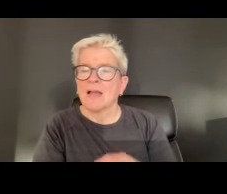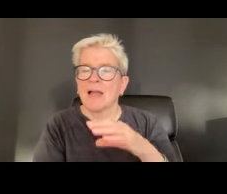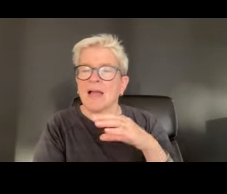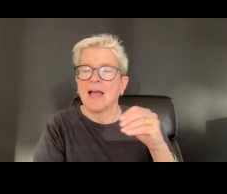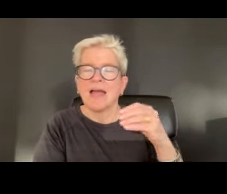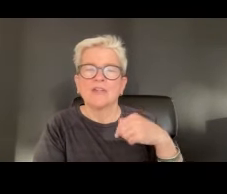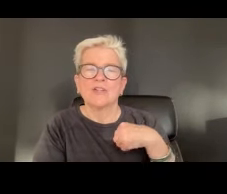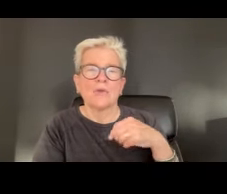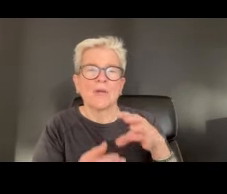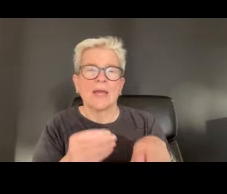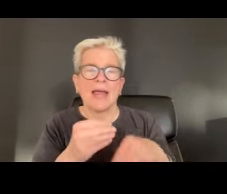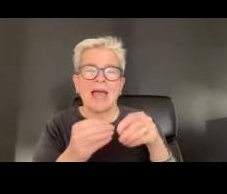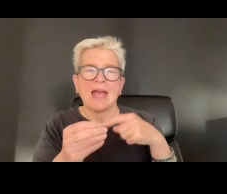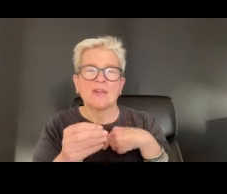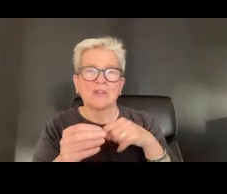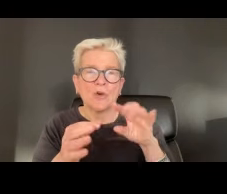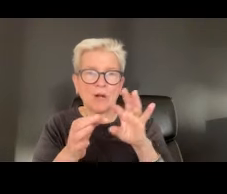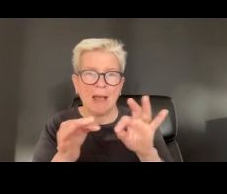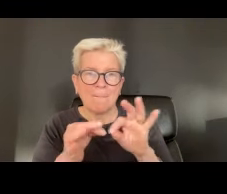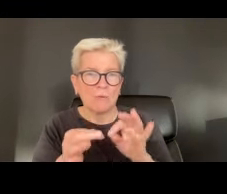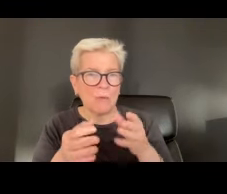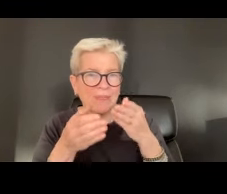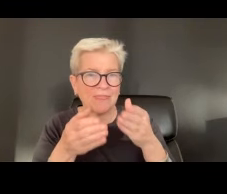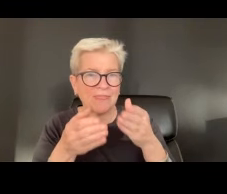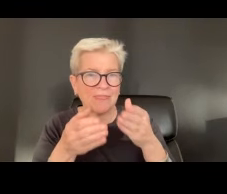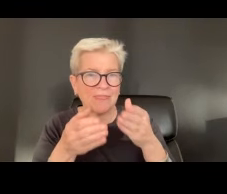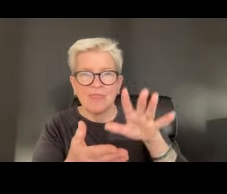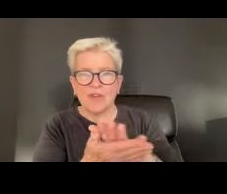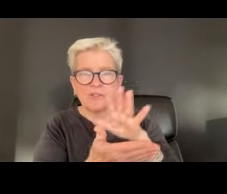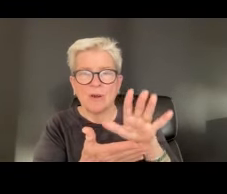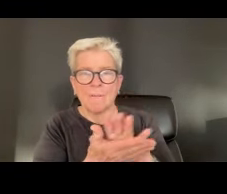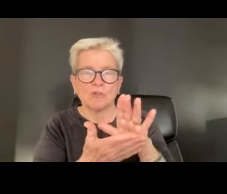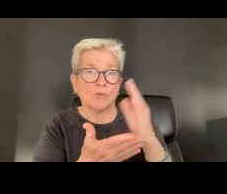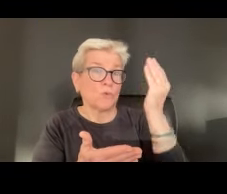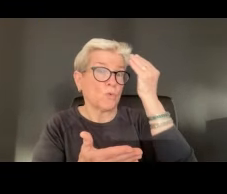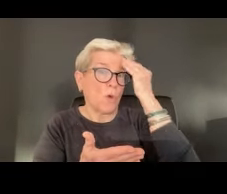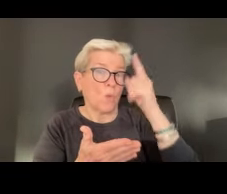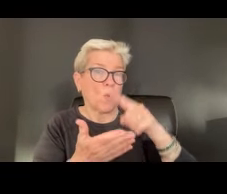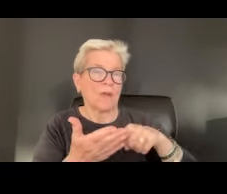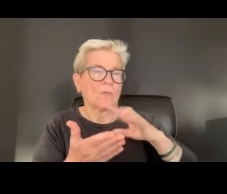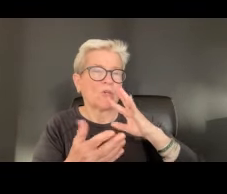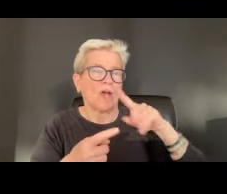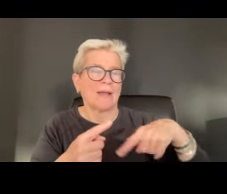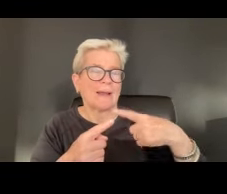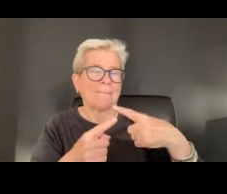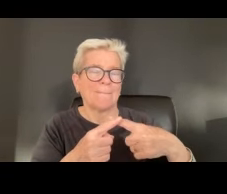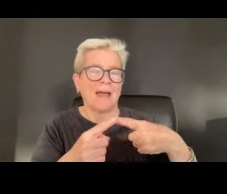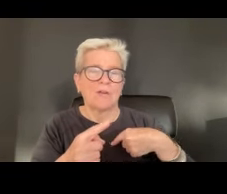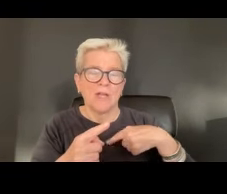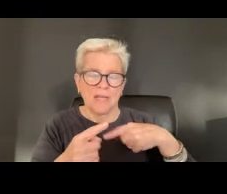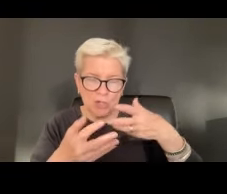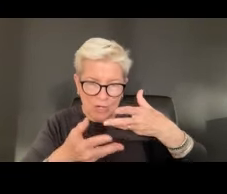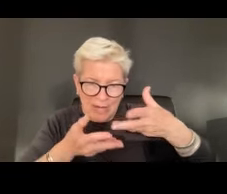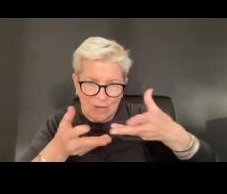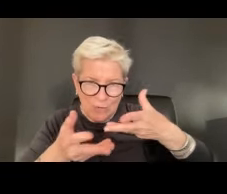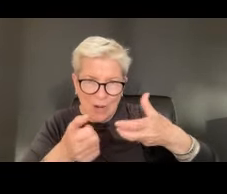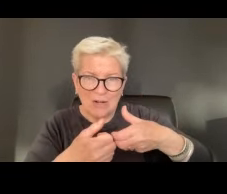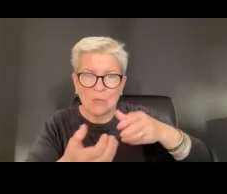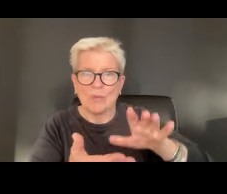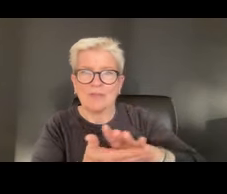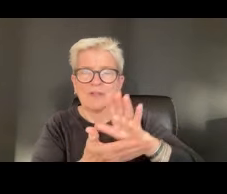comment right there on the document so we know what you're talking about. You can just interact with that document and focus on the things that are most important to